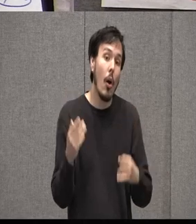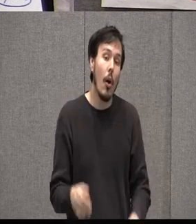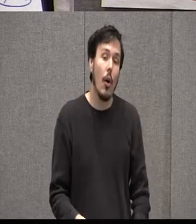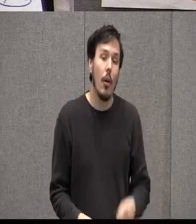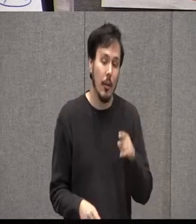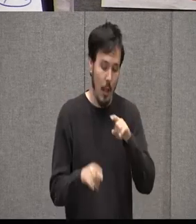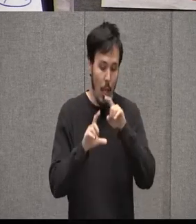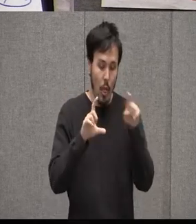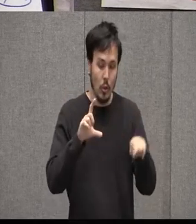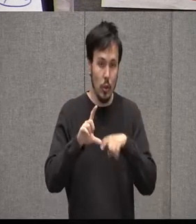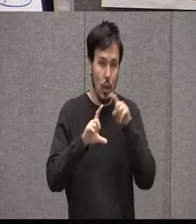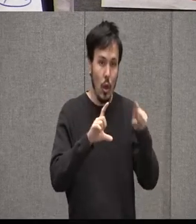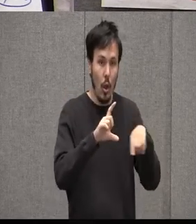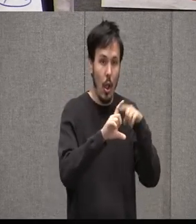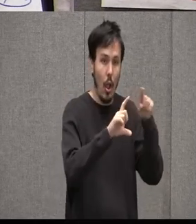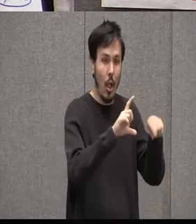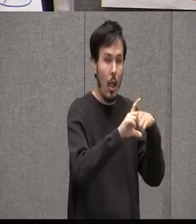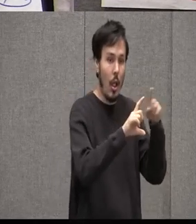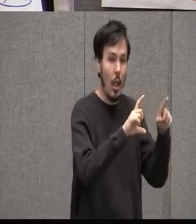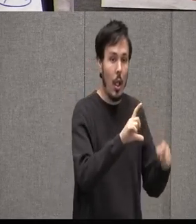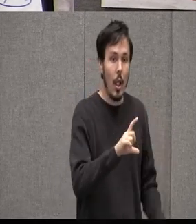these circles